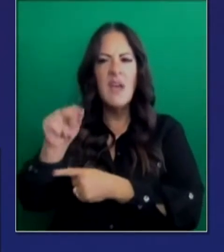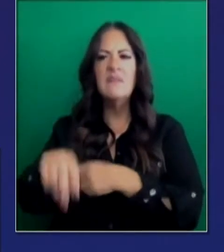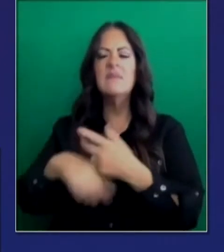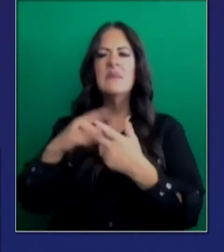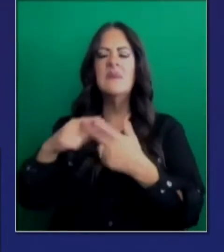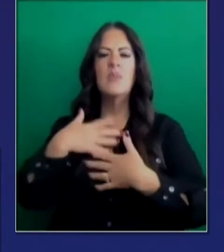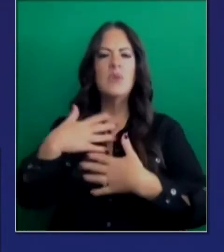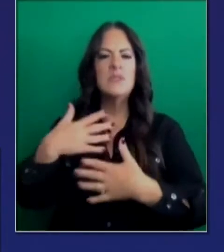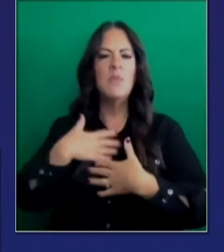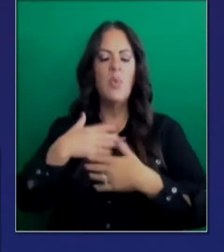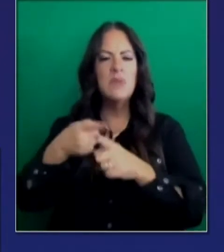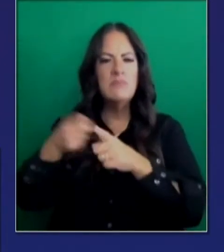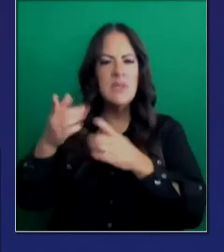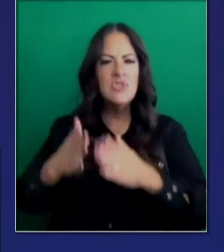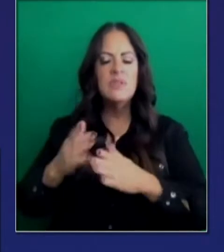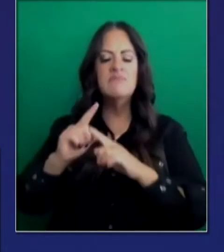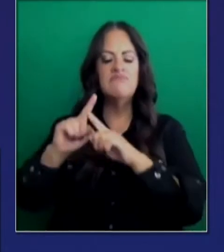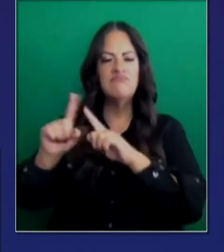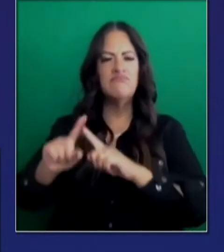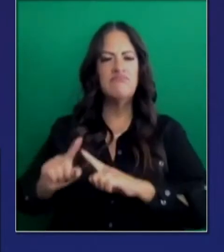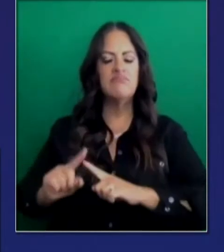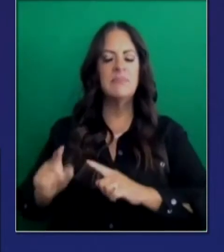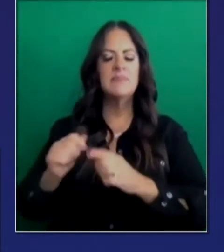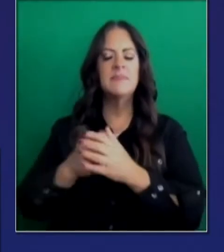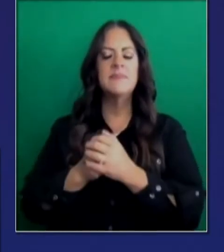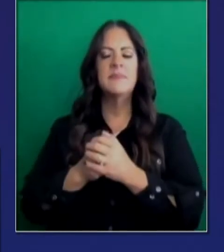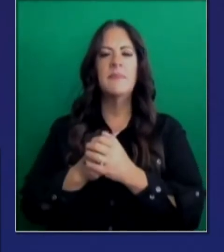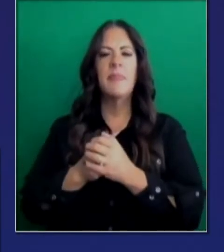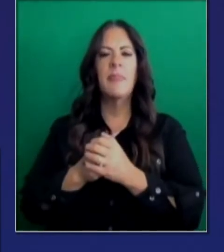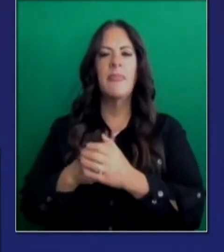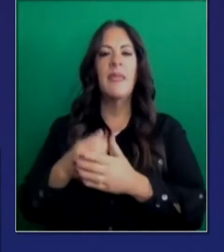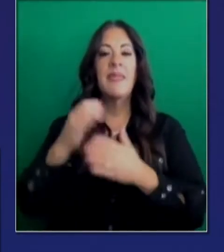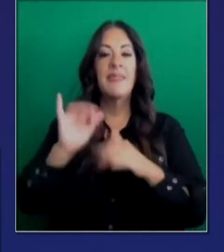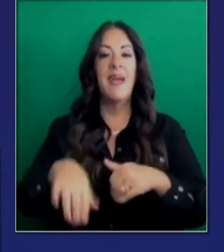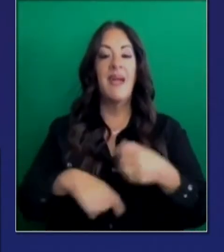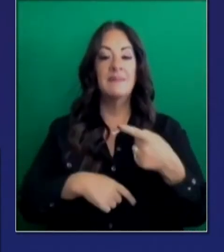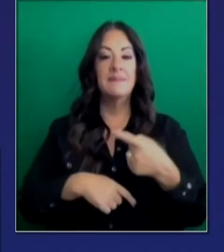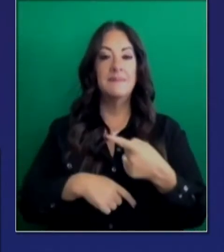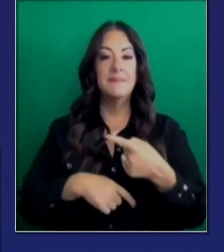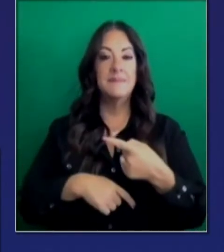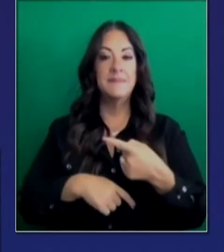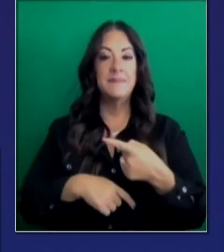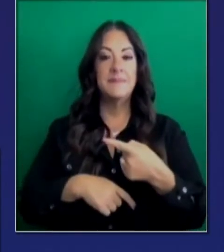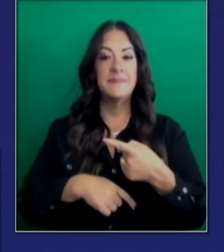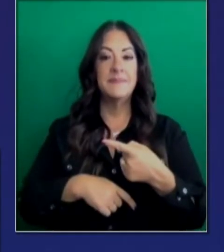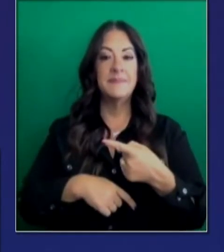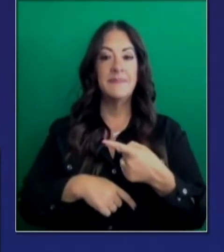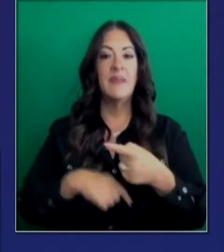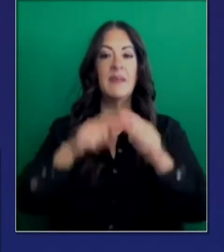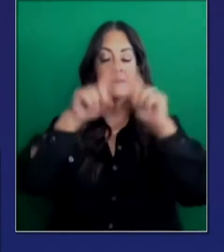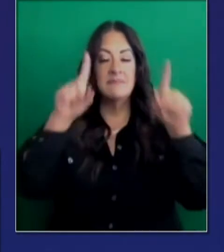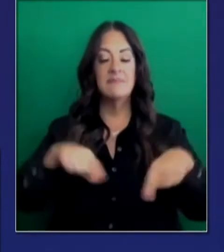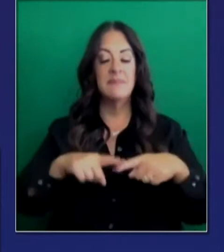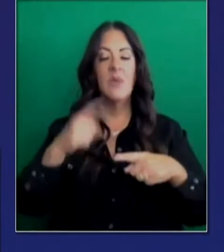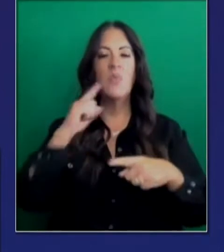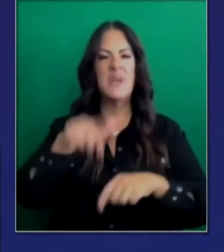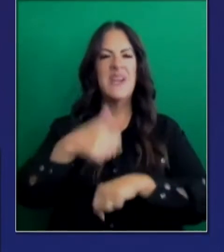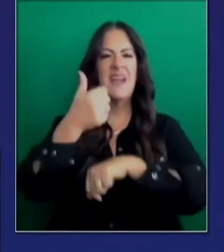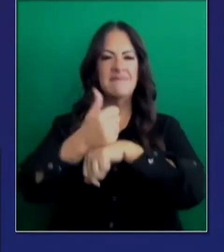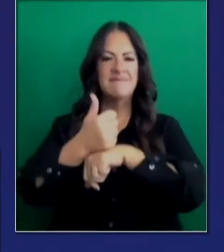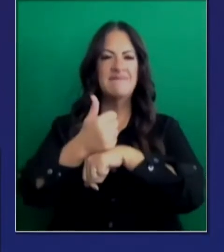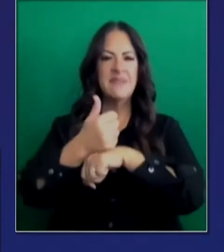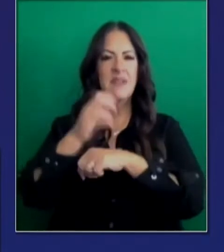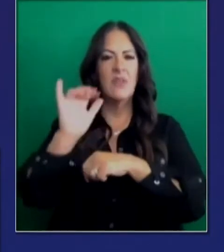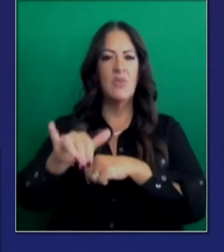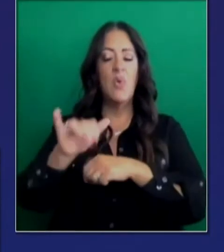6 that we've included on this slide that are active in Sacramento, Porterville, Fairview, some that you're well